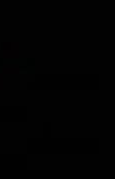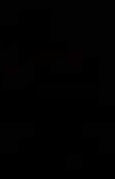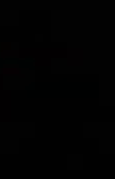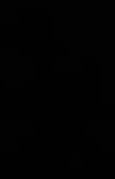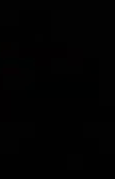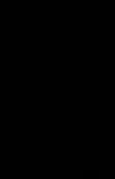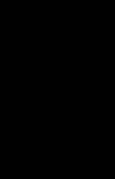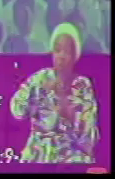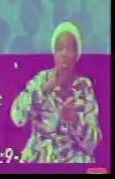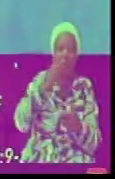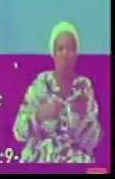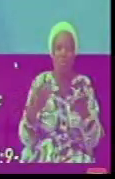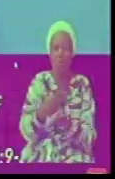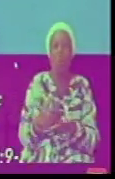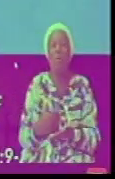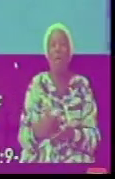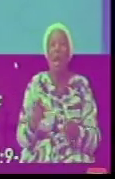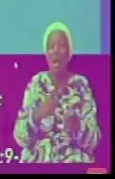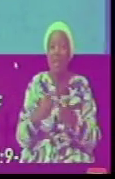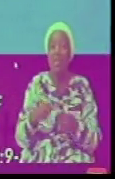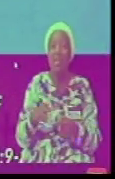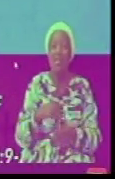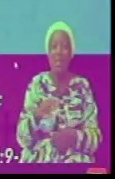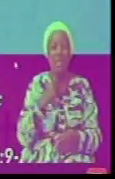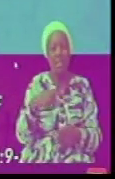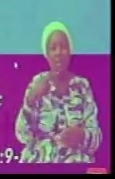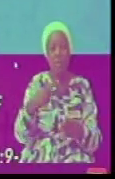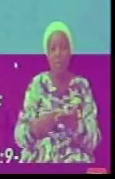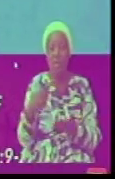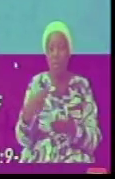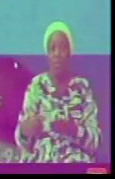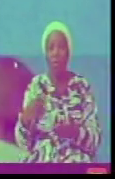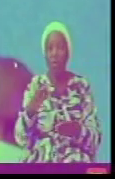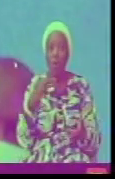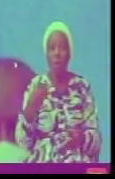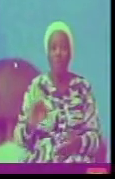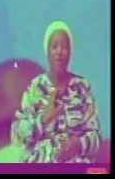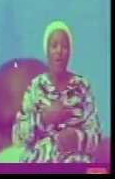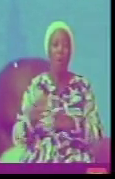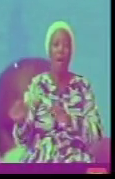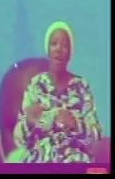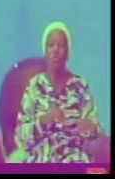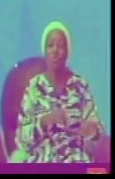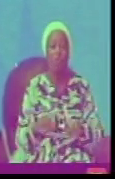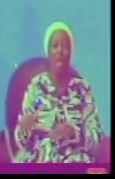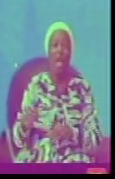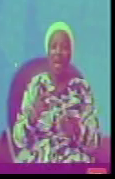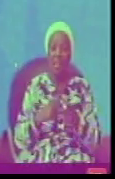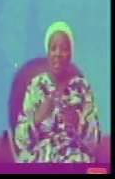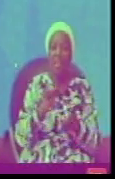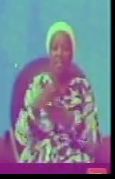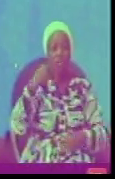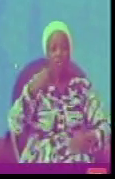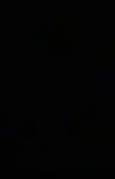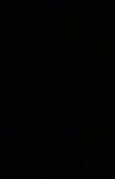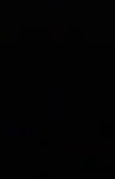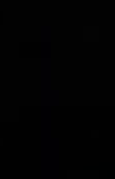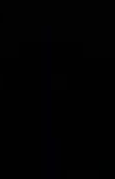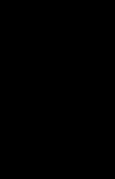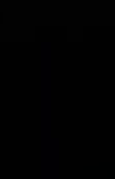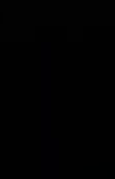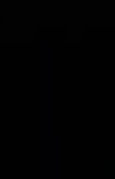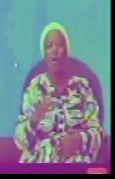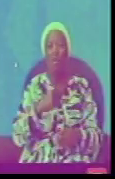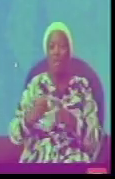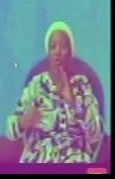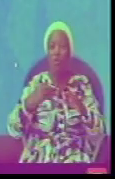reap. And there is the consequence of our action. That's the judgment of God. The judgment of